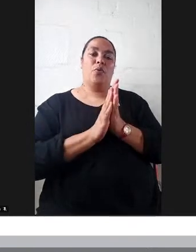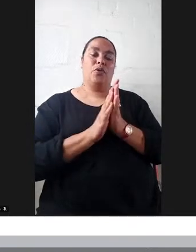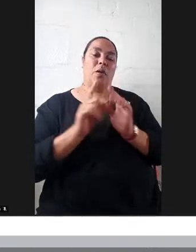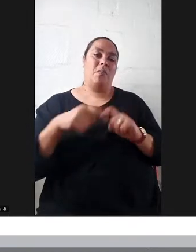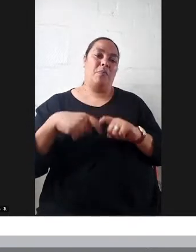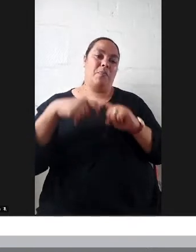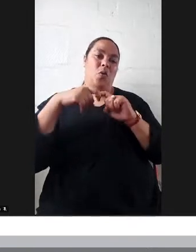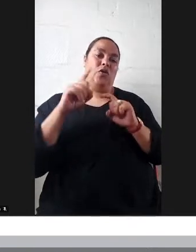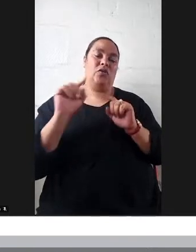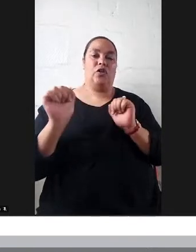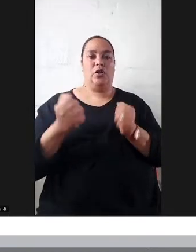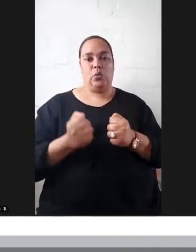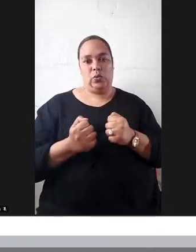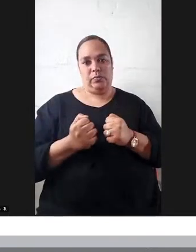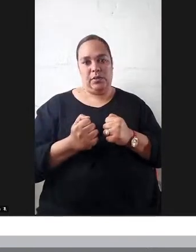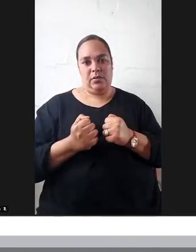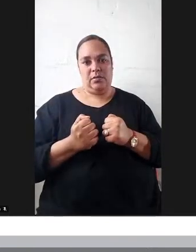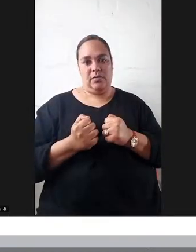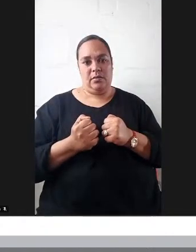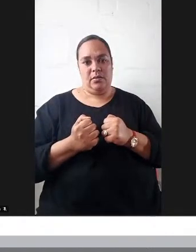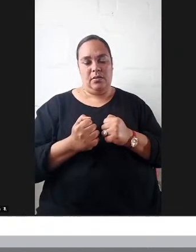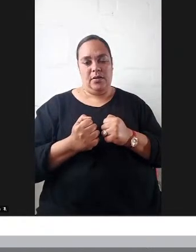recruitments.